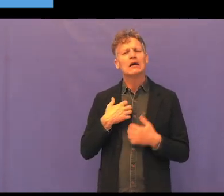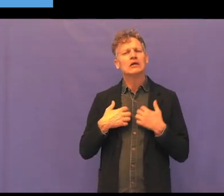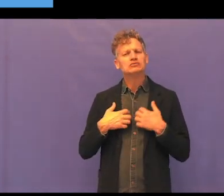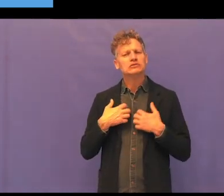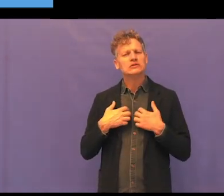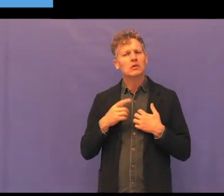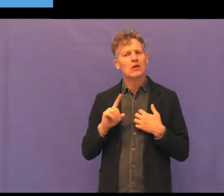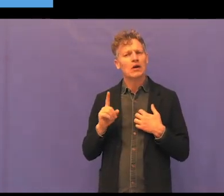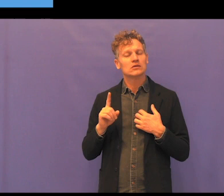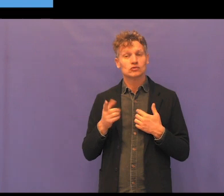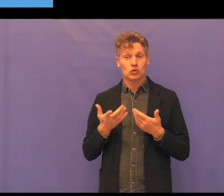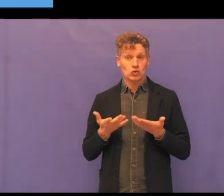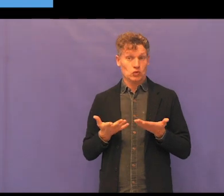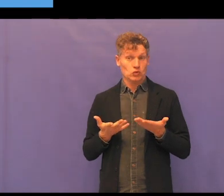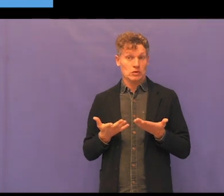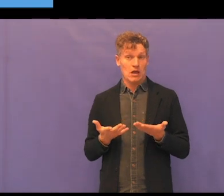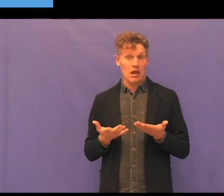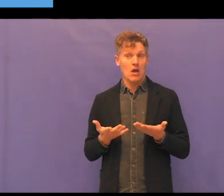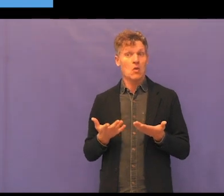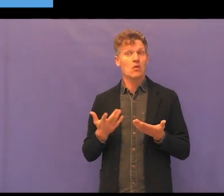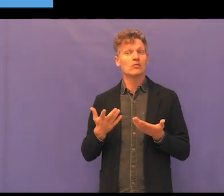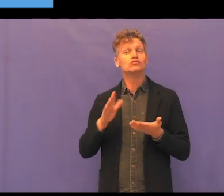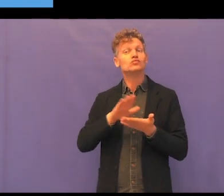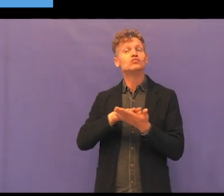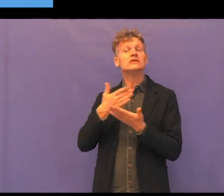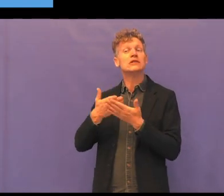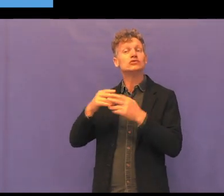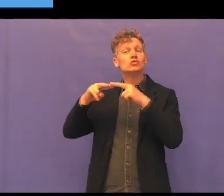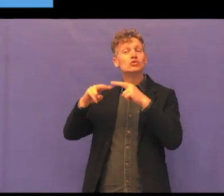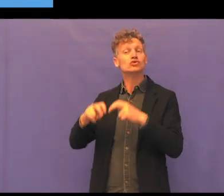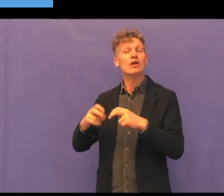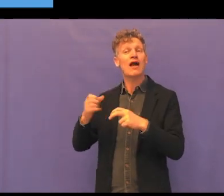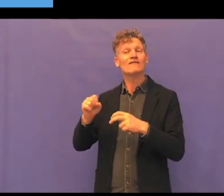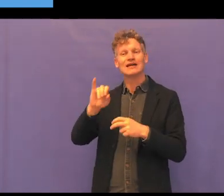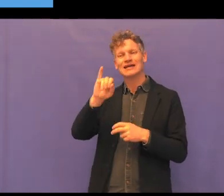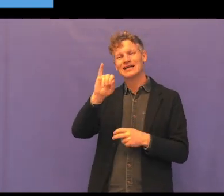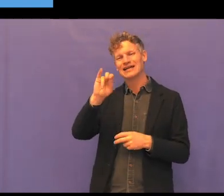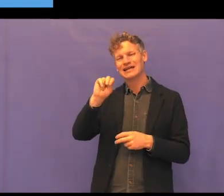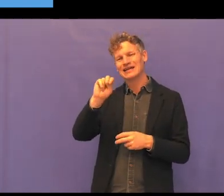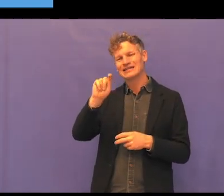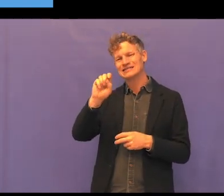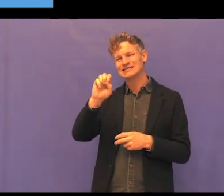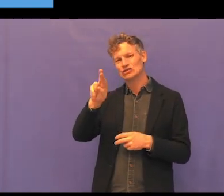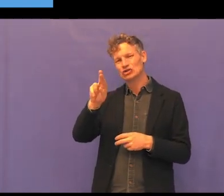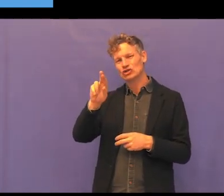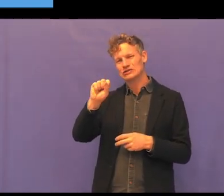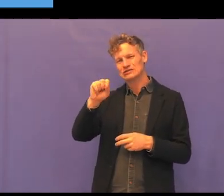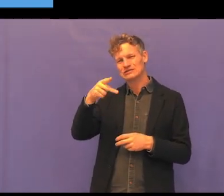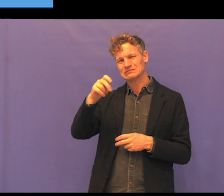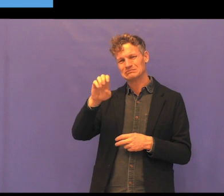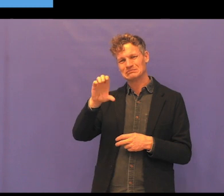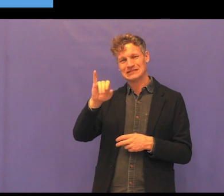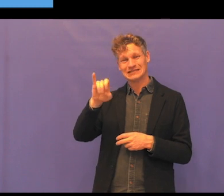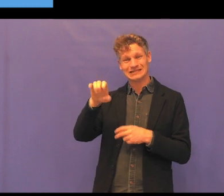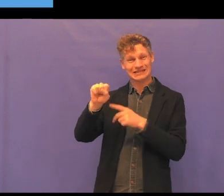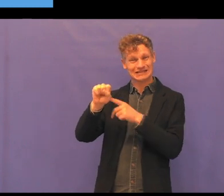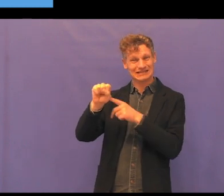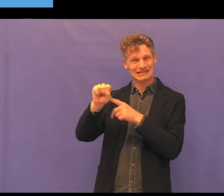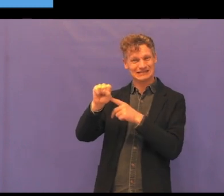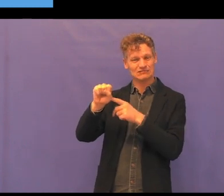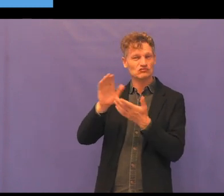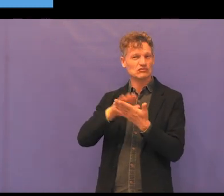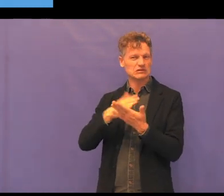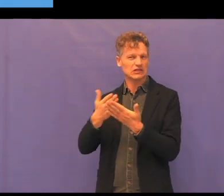interspecies communication. Very interesting project in London called the Cetaceous Translation Initiative, initiative led by